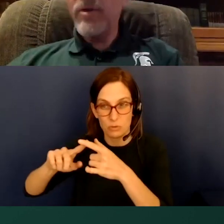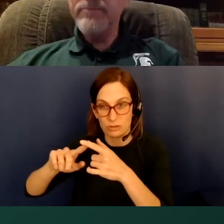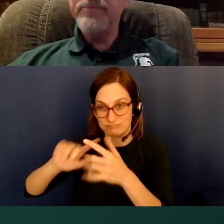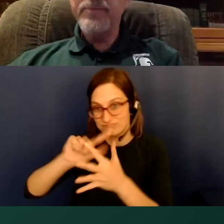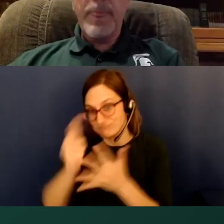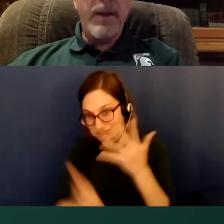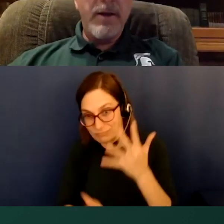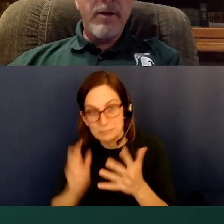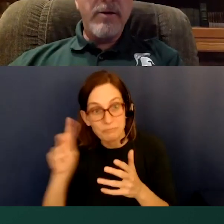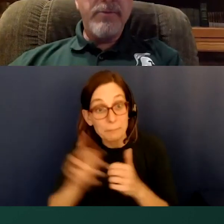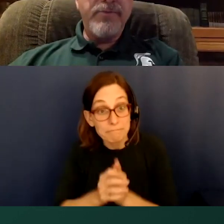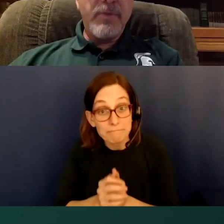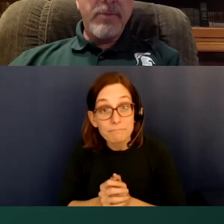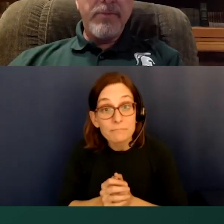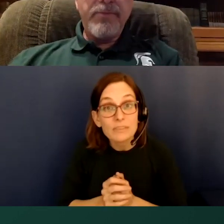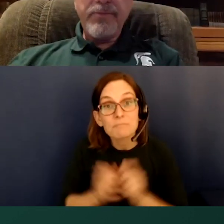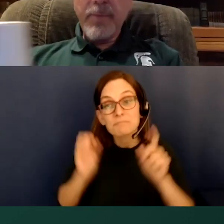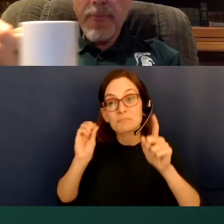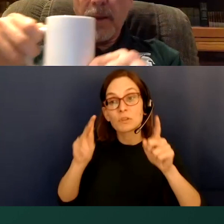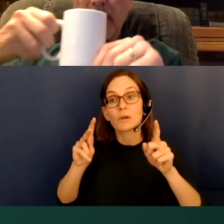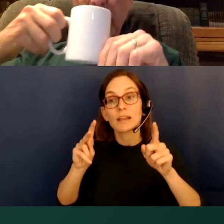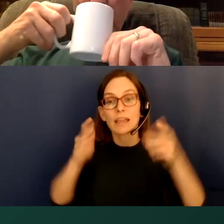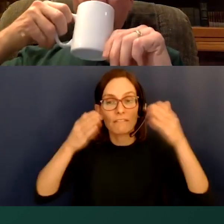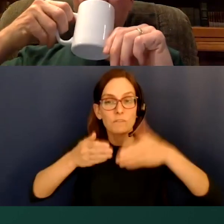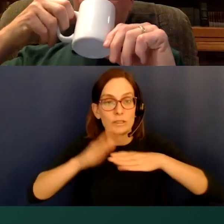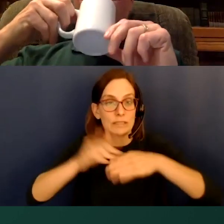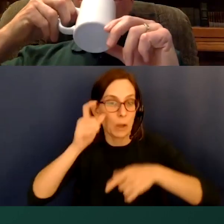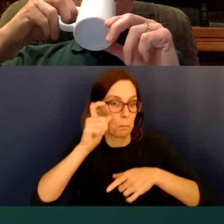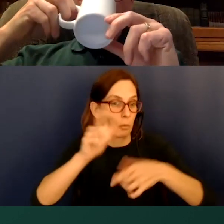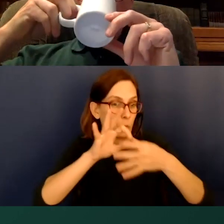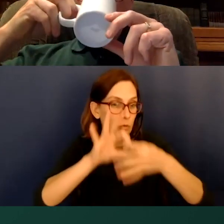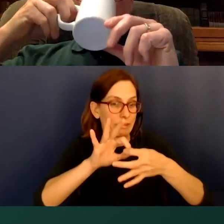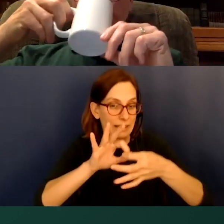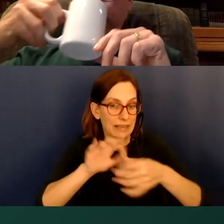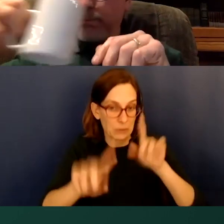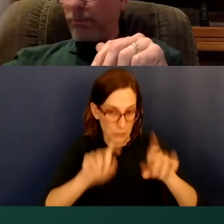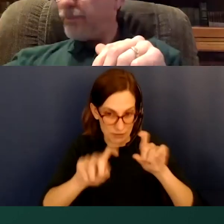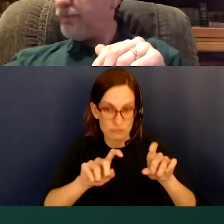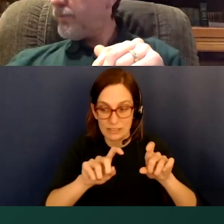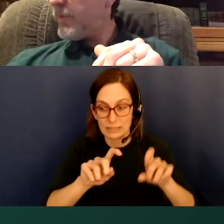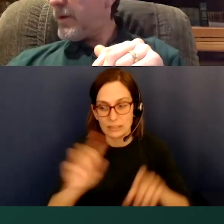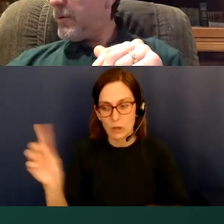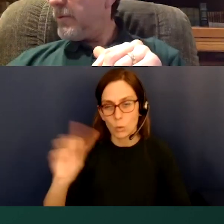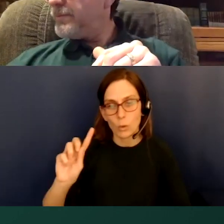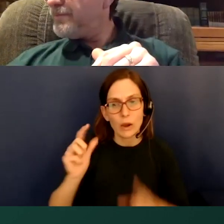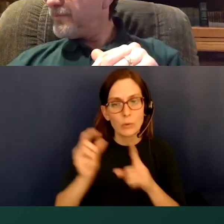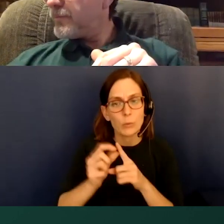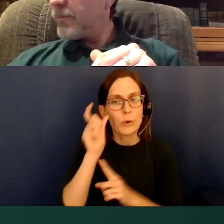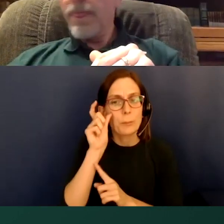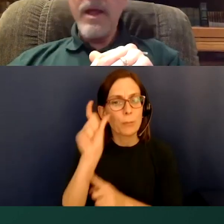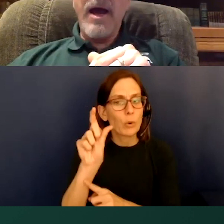answering those. Okay, focusing on moon-related questions. Where does the word moon come